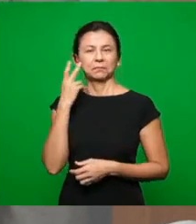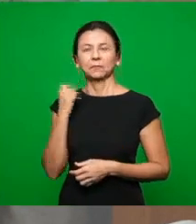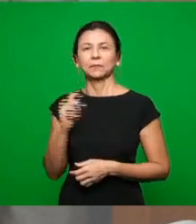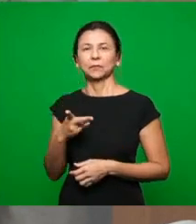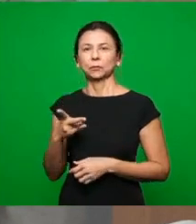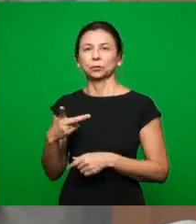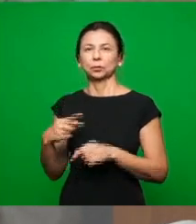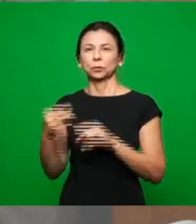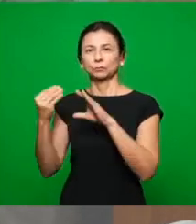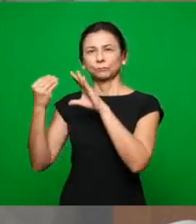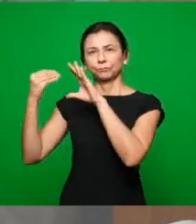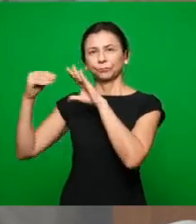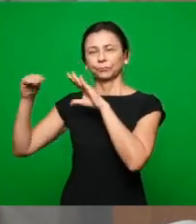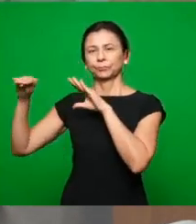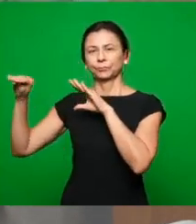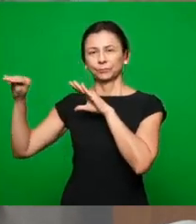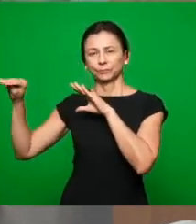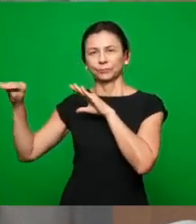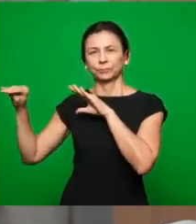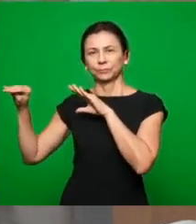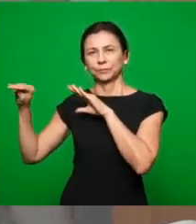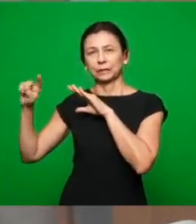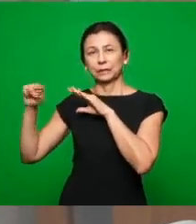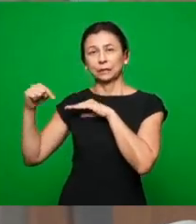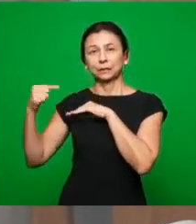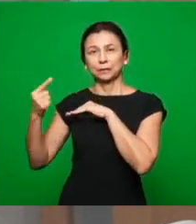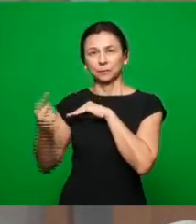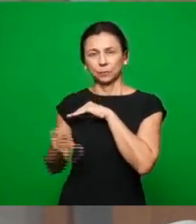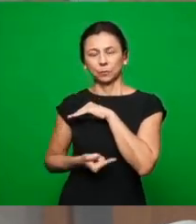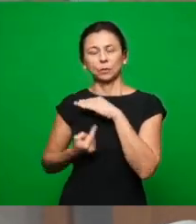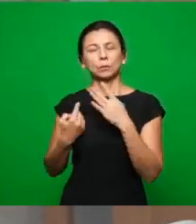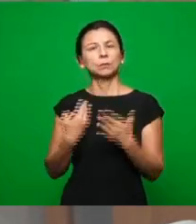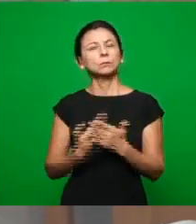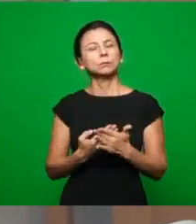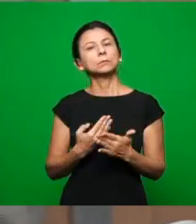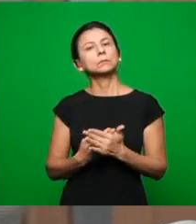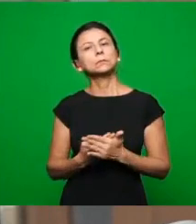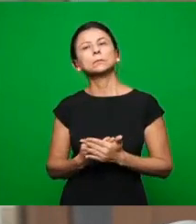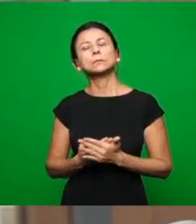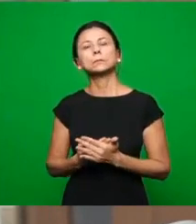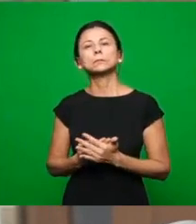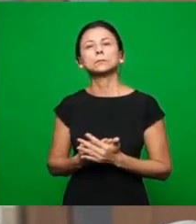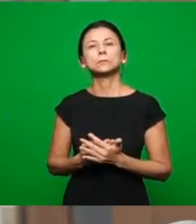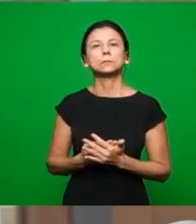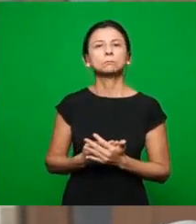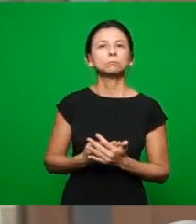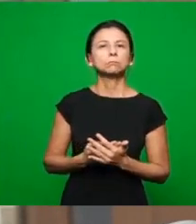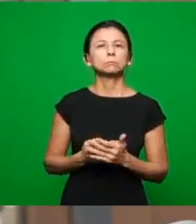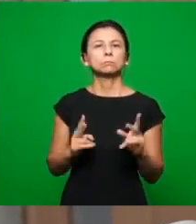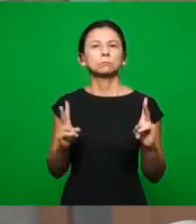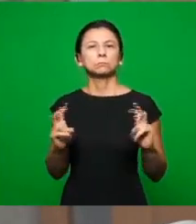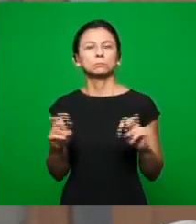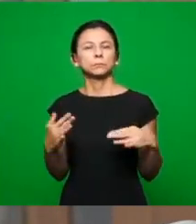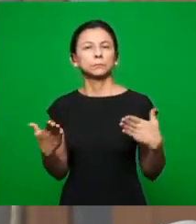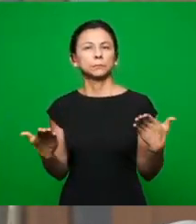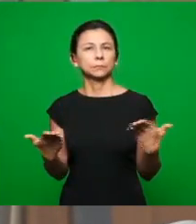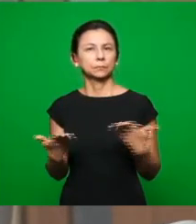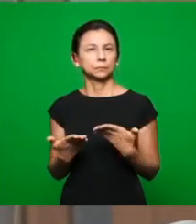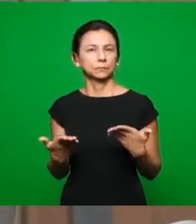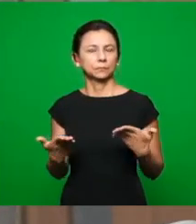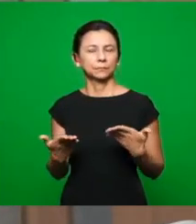school. So this question will be recorded to the brethren, and throughout this study that we're going to have today, the topics